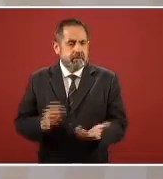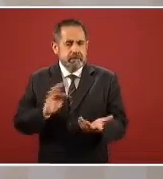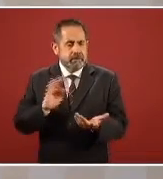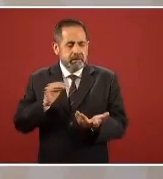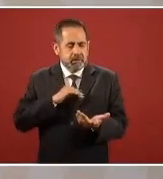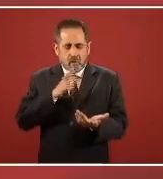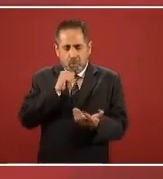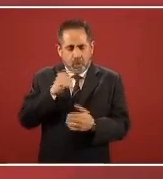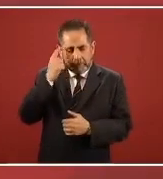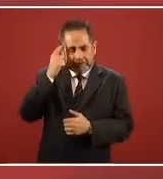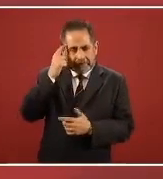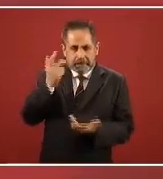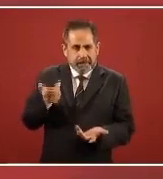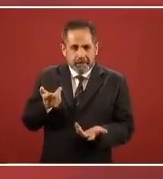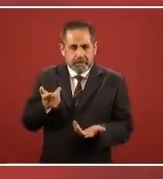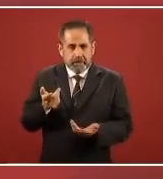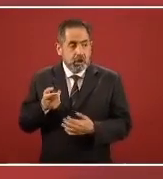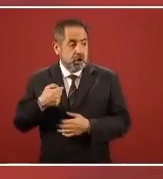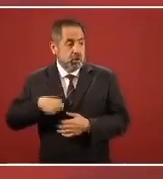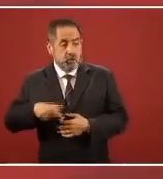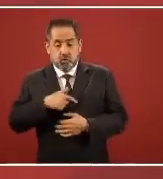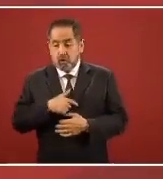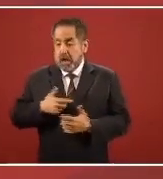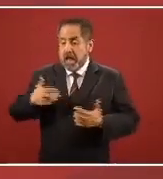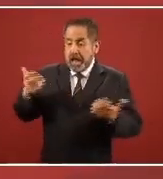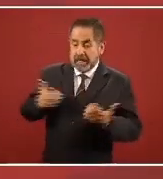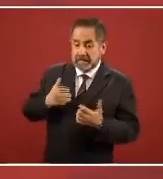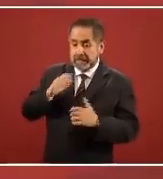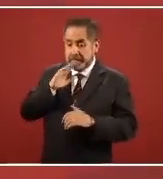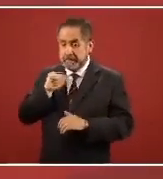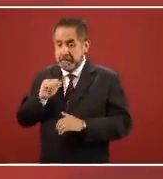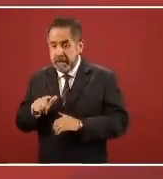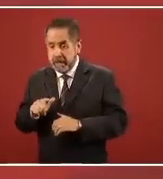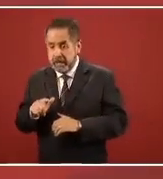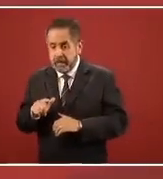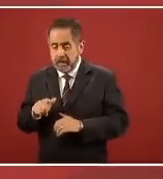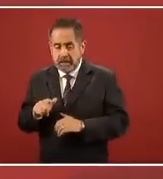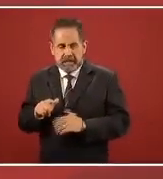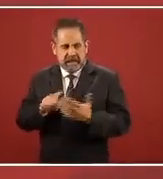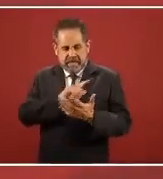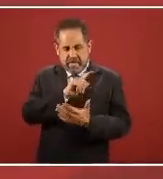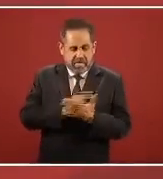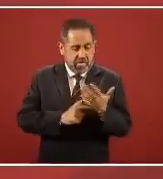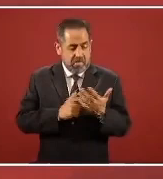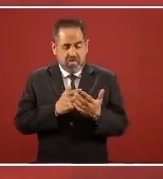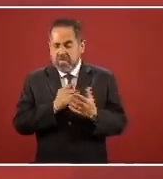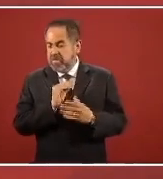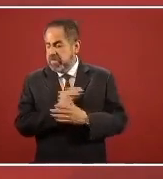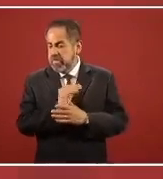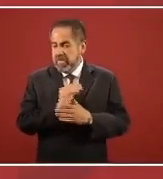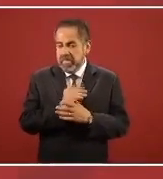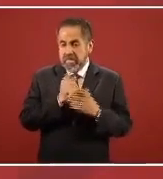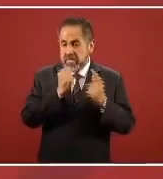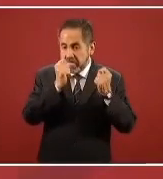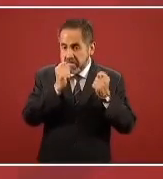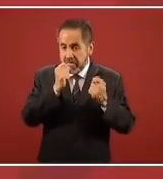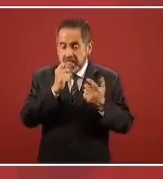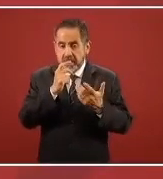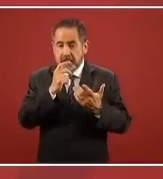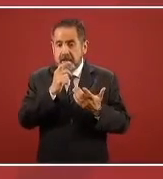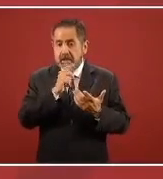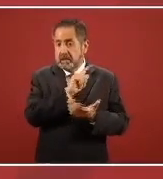inconcebible, pues, que hiciéramos algo. It would be inconceivable that we do something against the law. Y